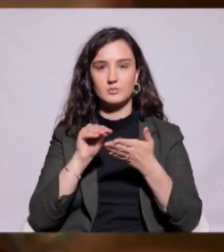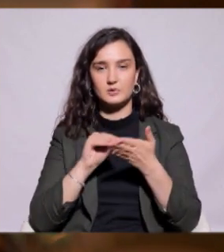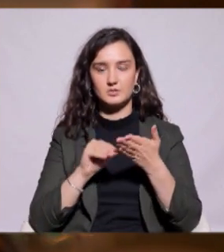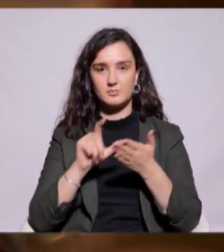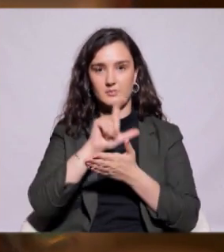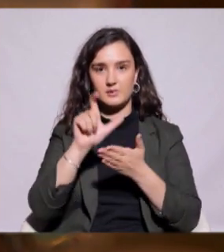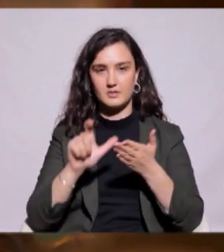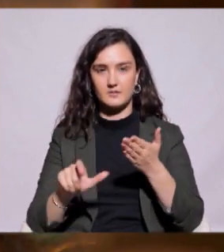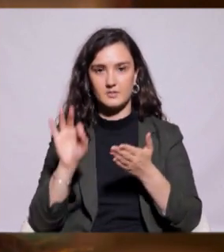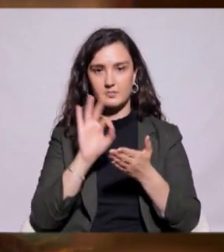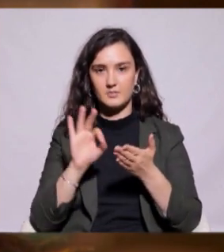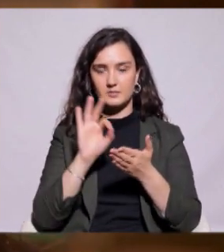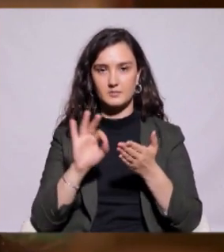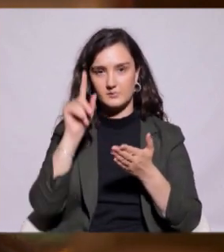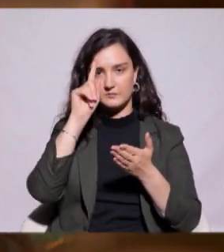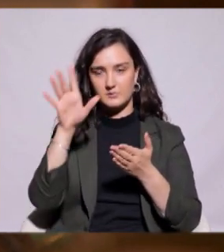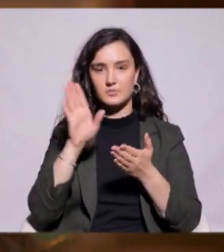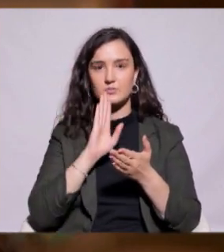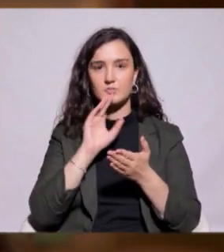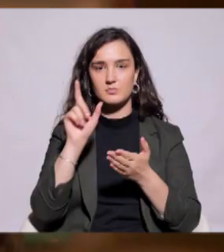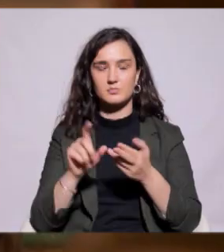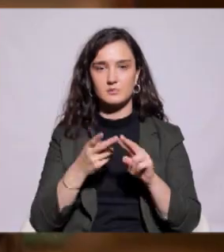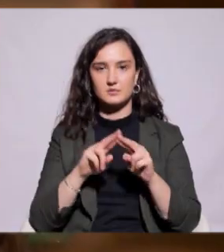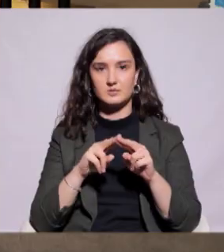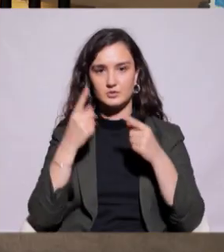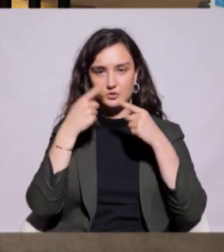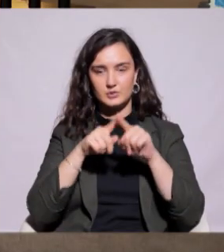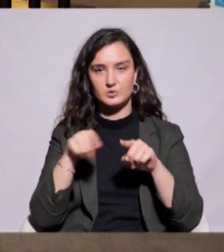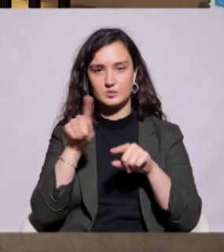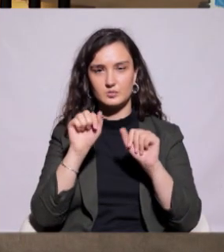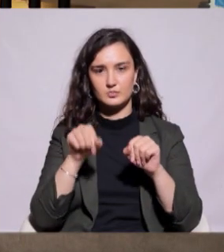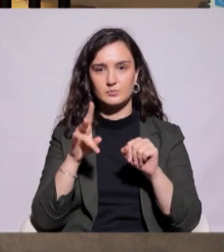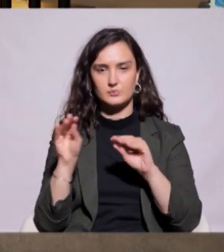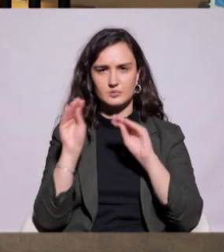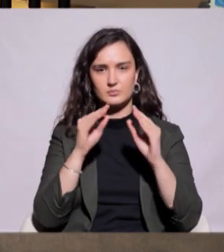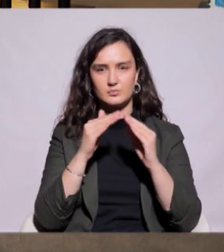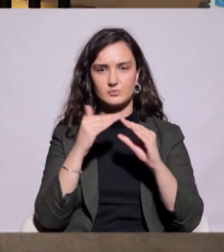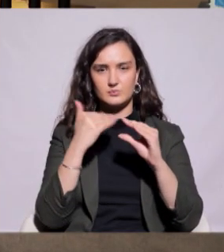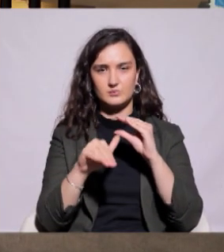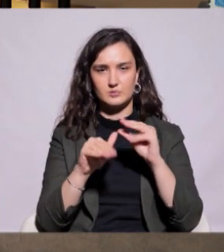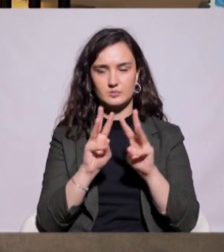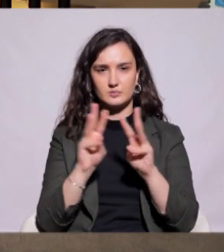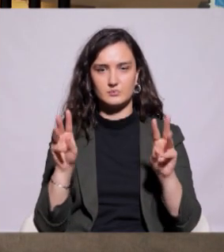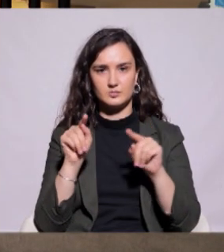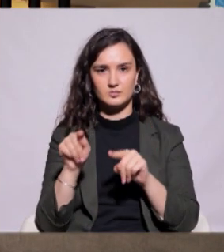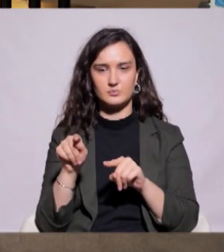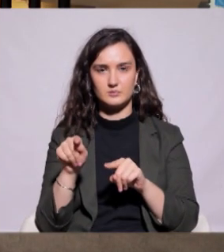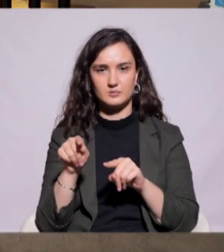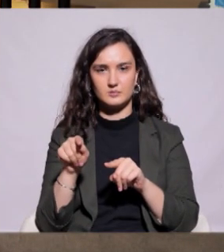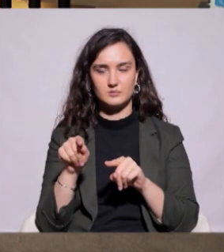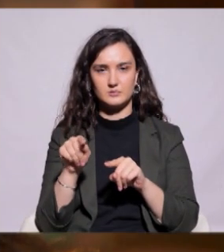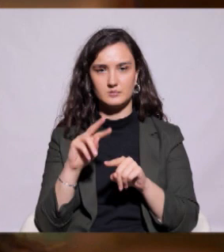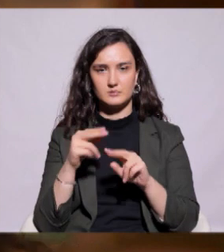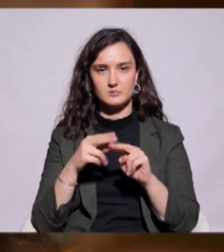a paragraph about a famous woman engineer. You need to upload your homework on the address given on the